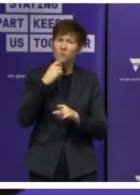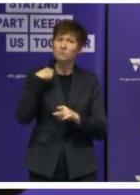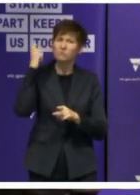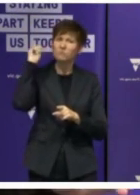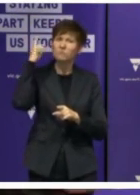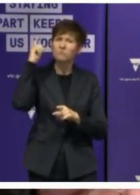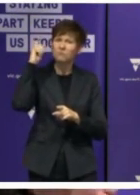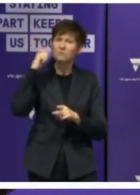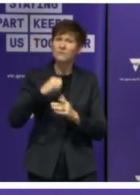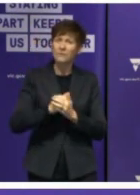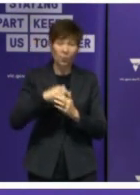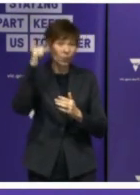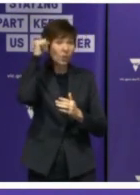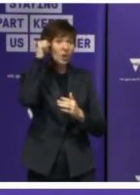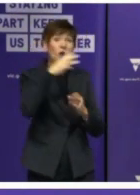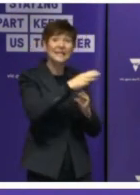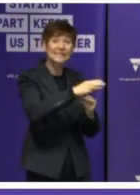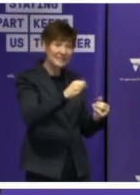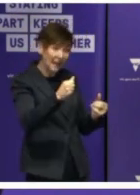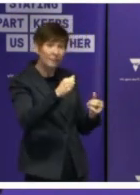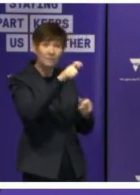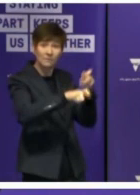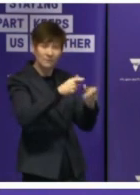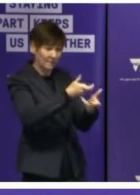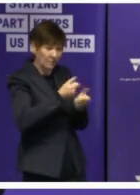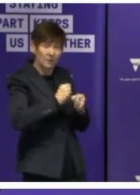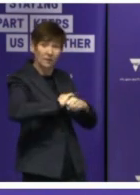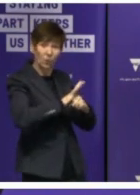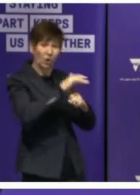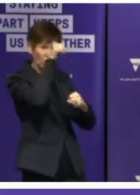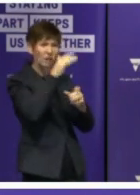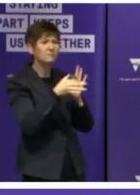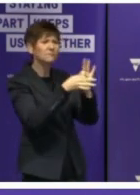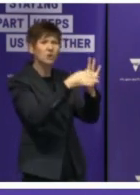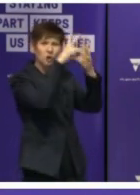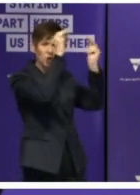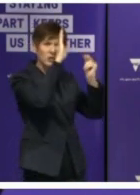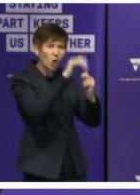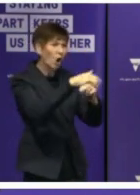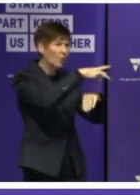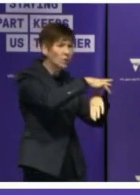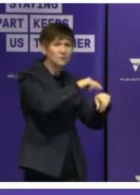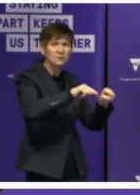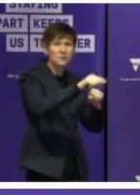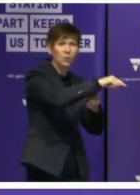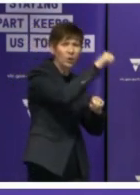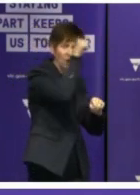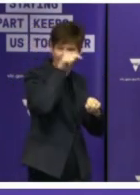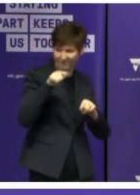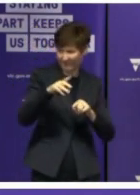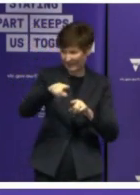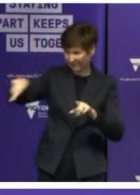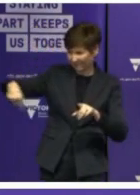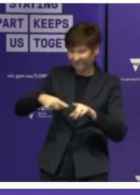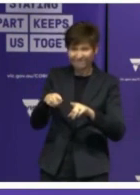certain extent less significant than the smaller number of cases where we simply can't find the circumstance or the point of